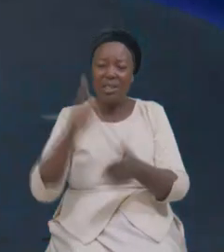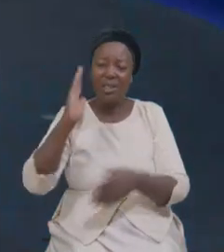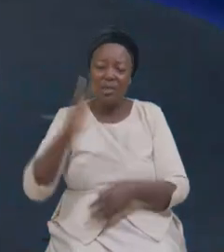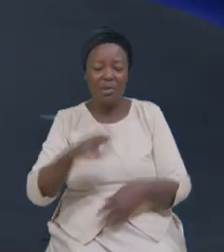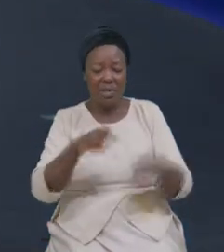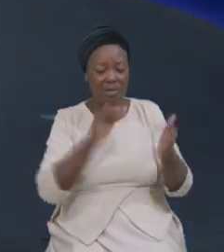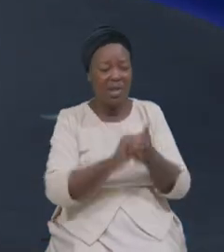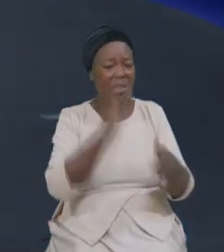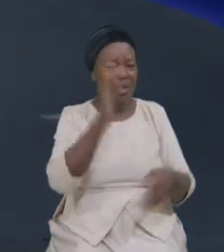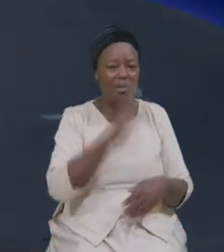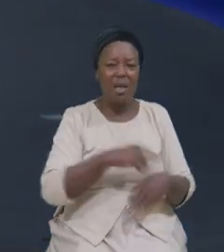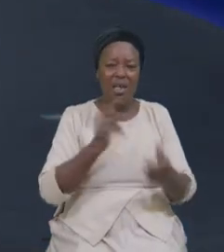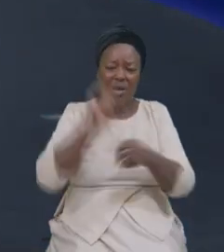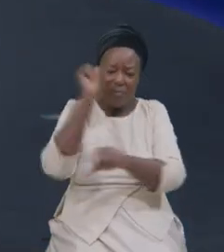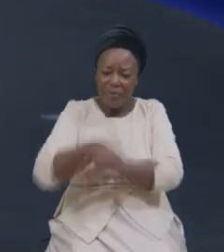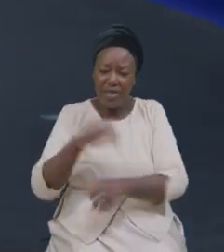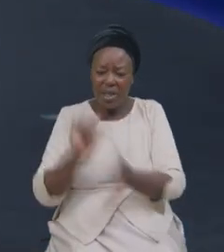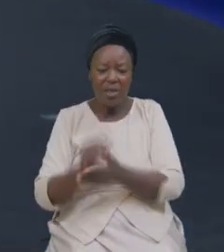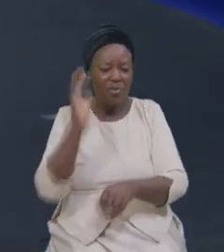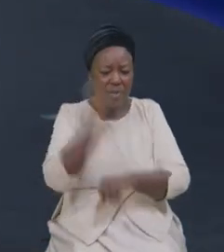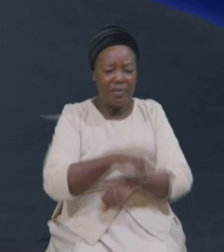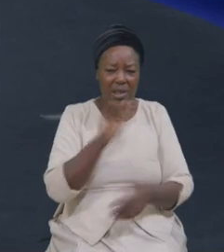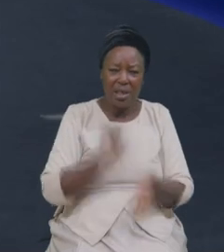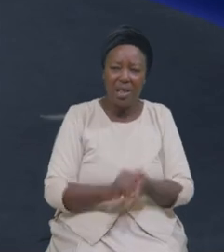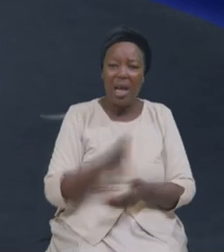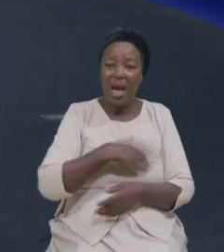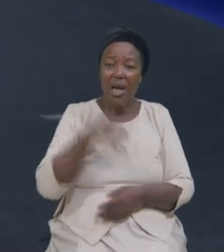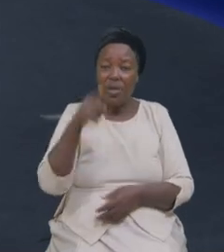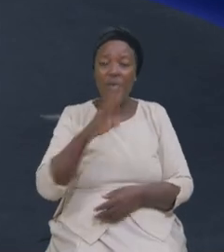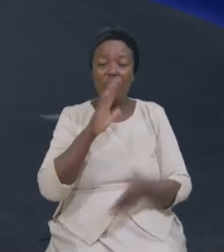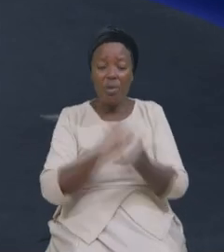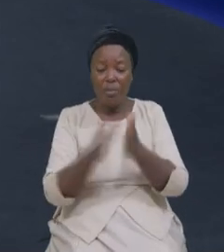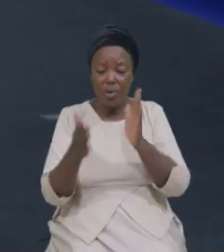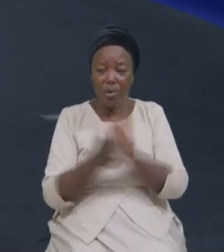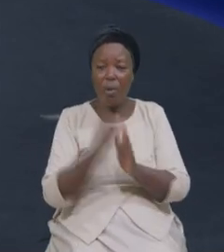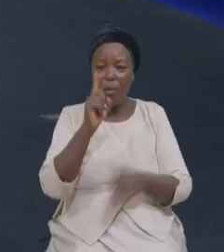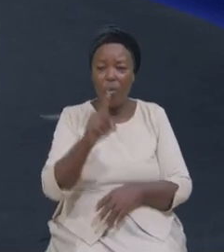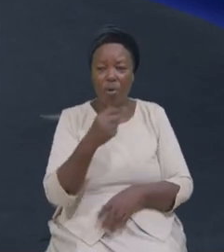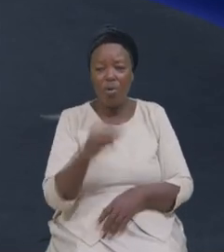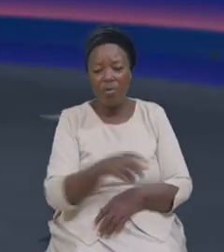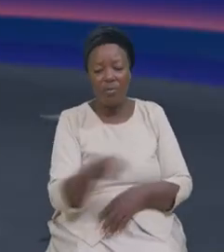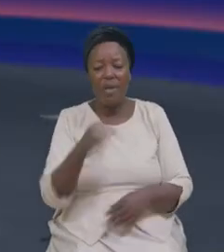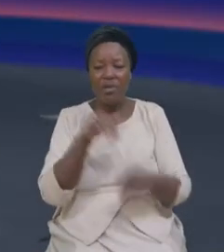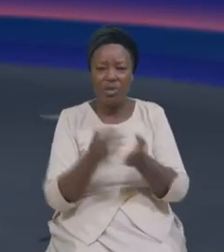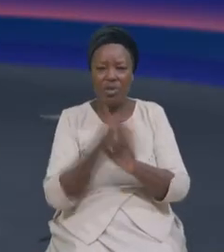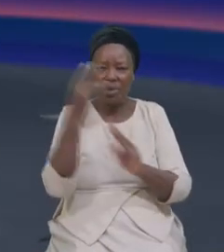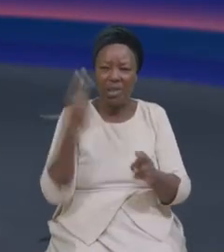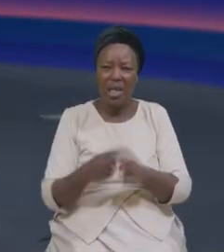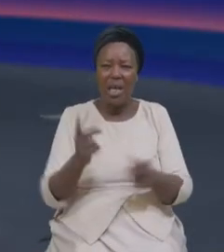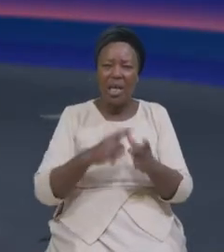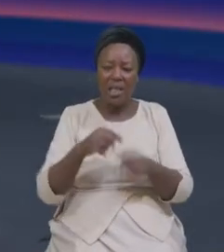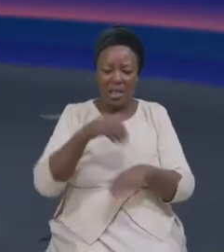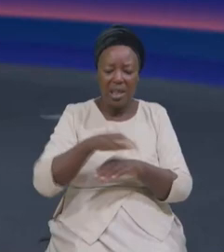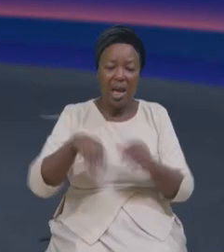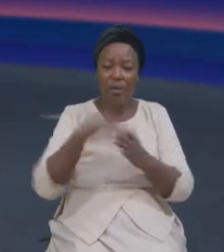defeated that, we defeated that, we defeated that, and you will become one of them. And then he sets up the people, and